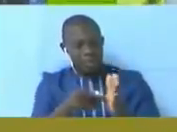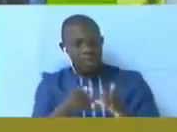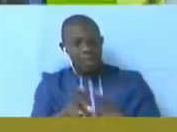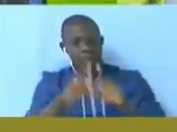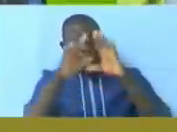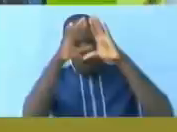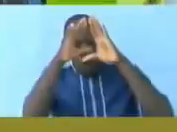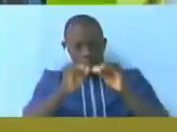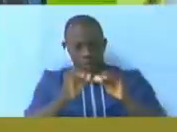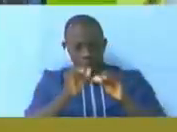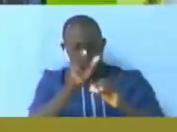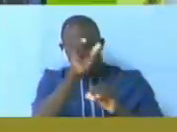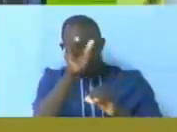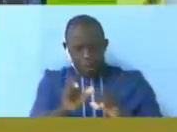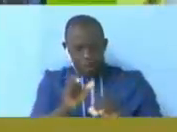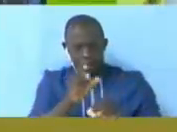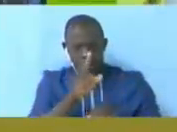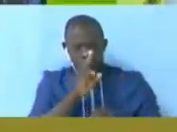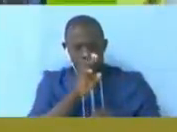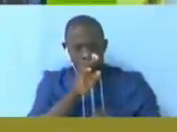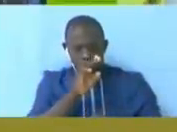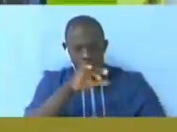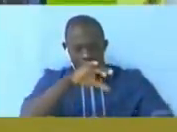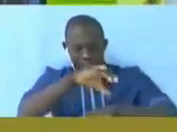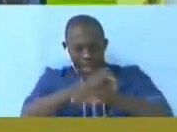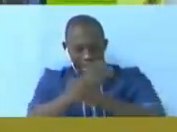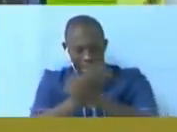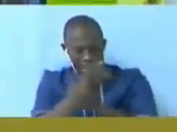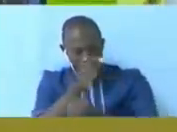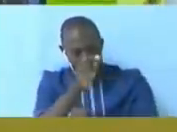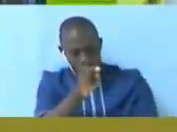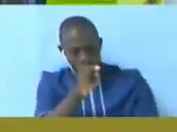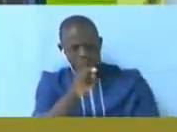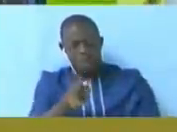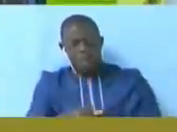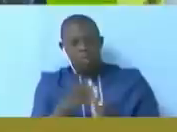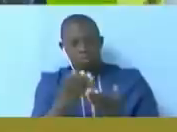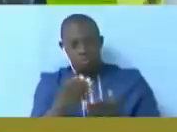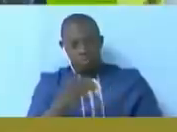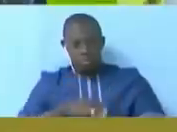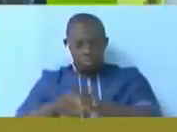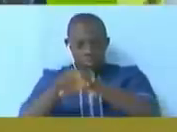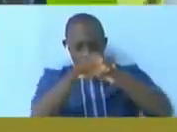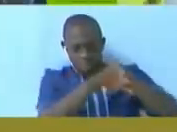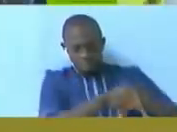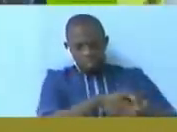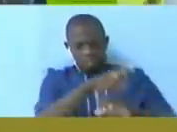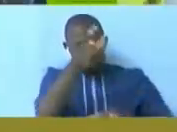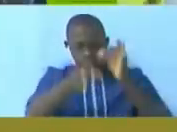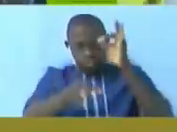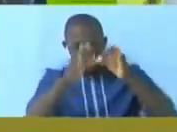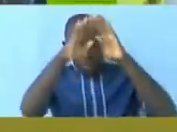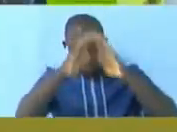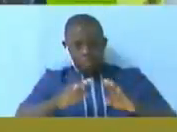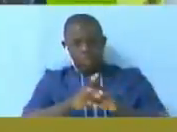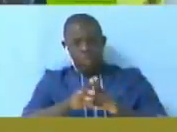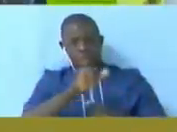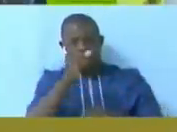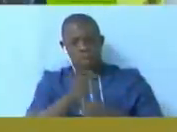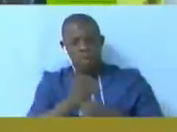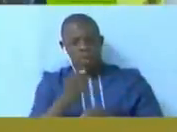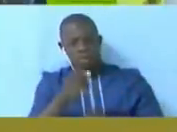the officer who has arrested you has taken you to court. You have been convicted